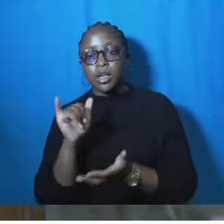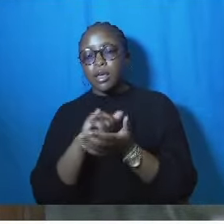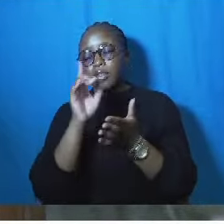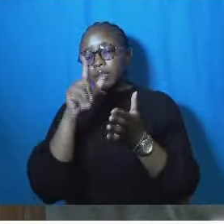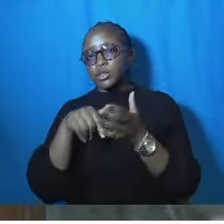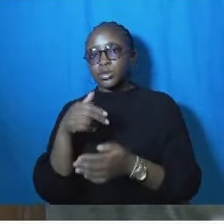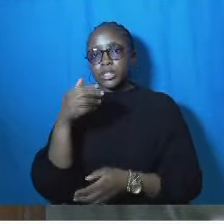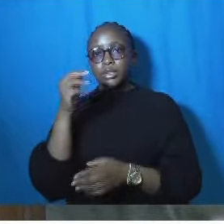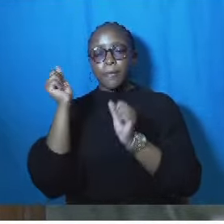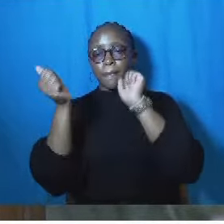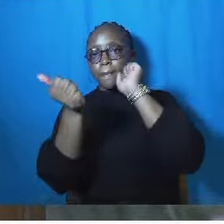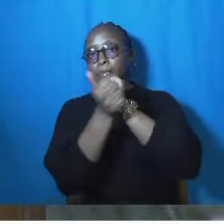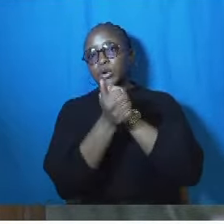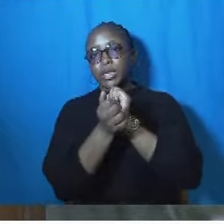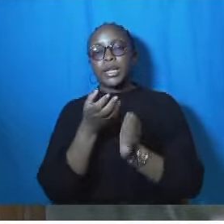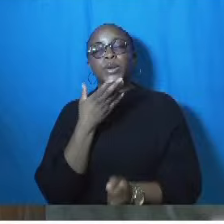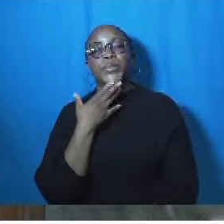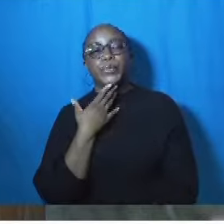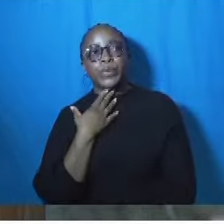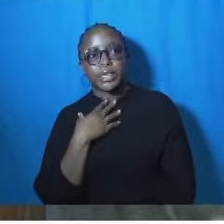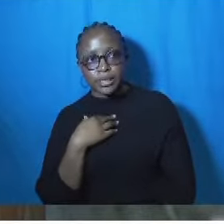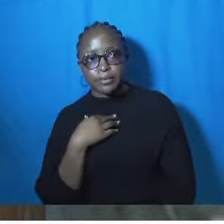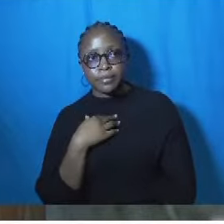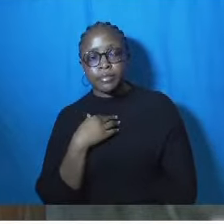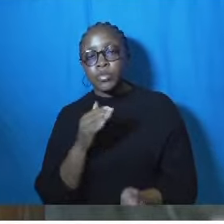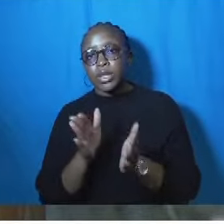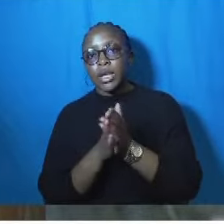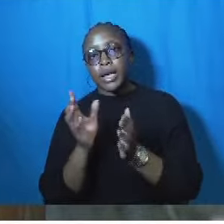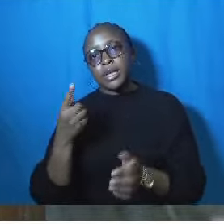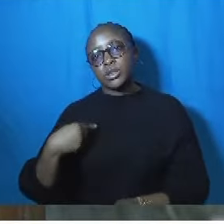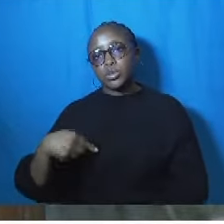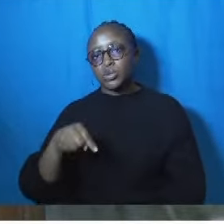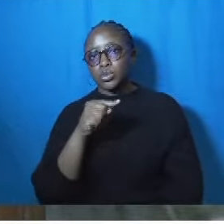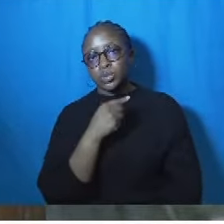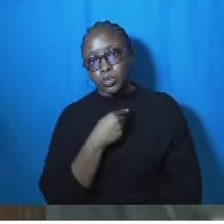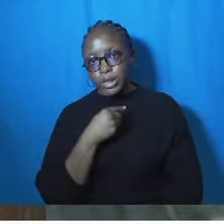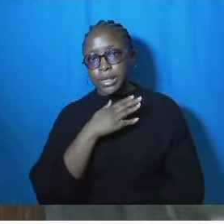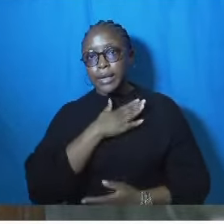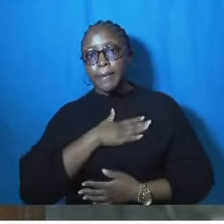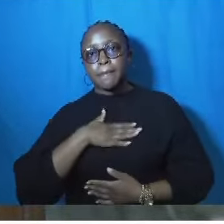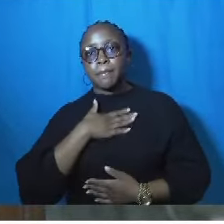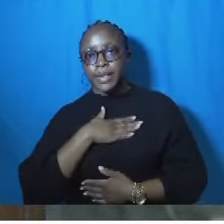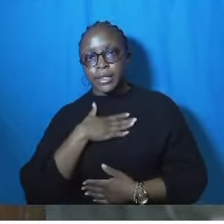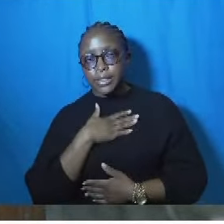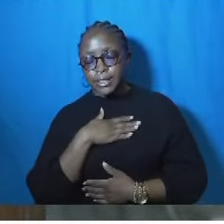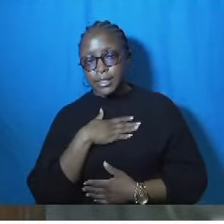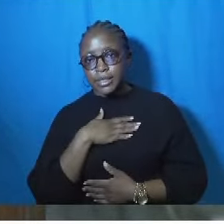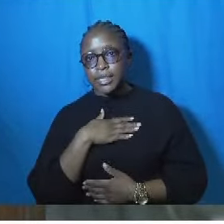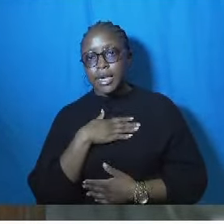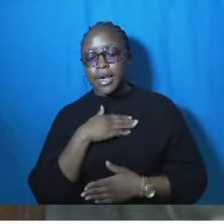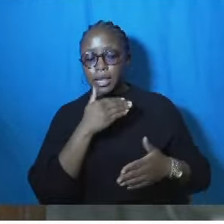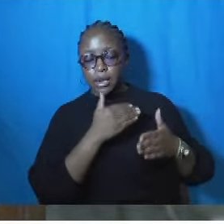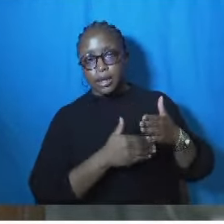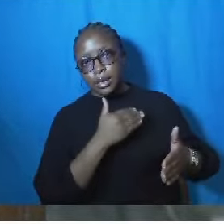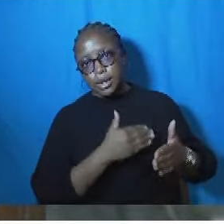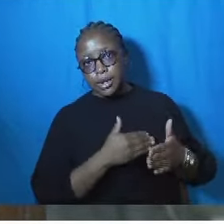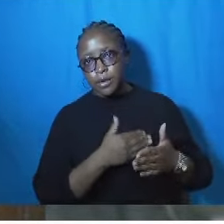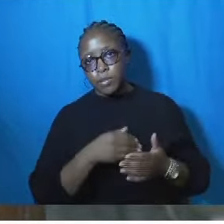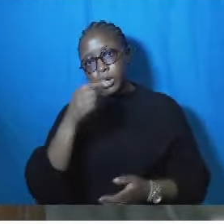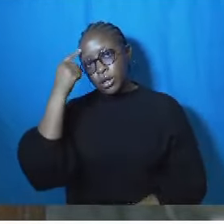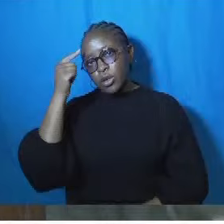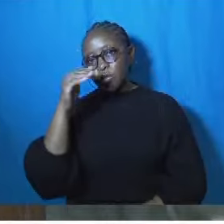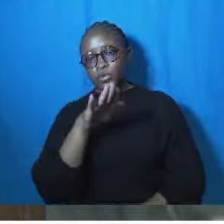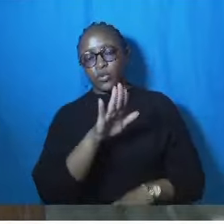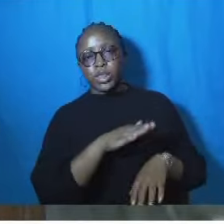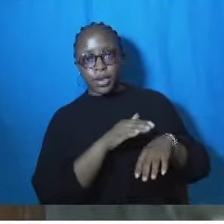is pushing. And we should please our neighbor for their good, to build them